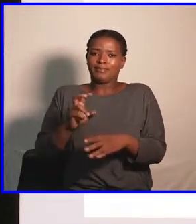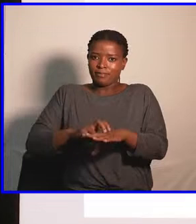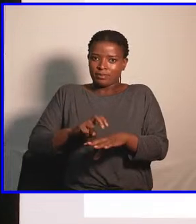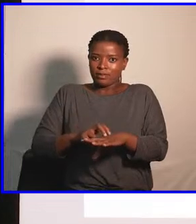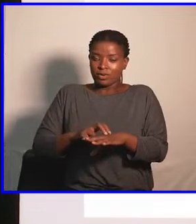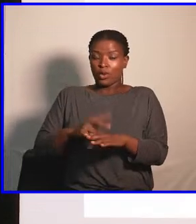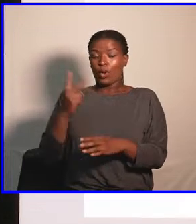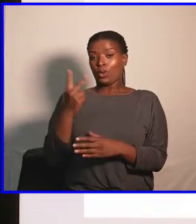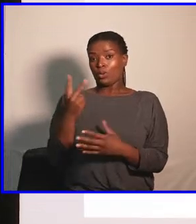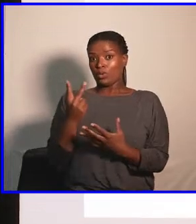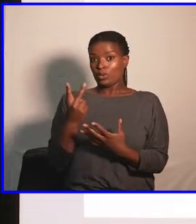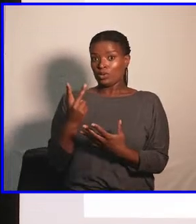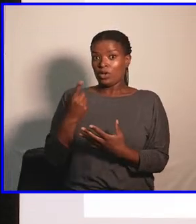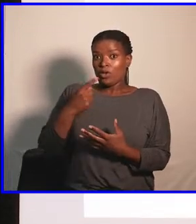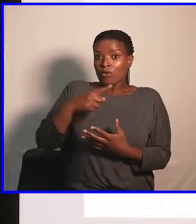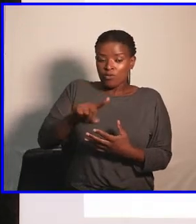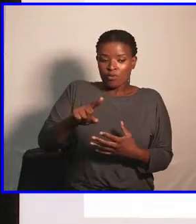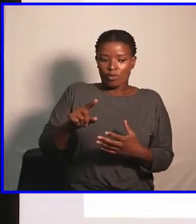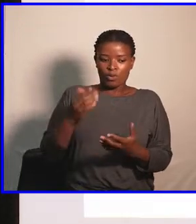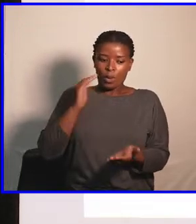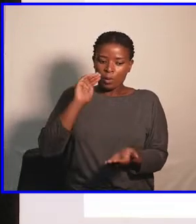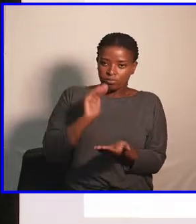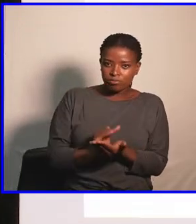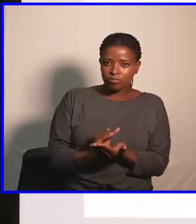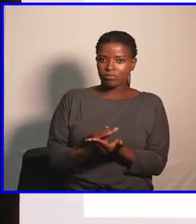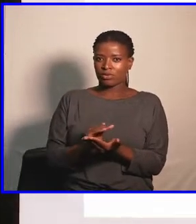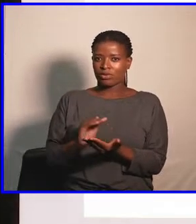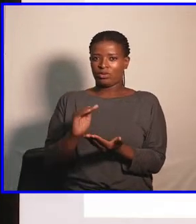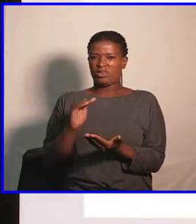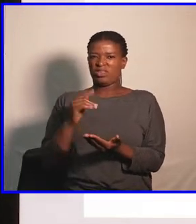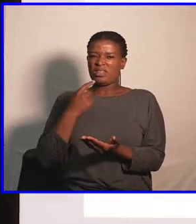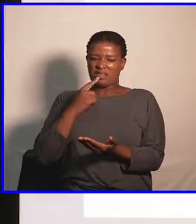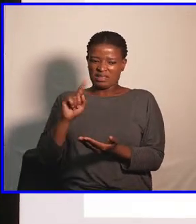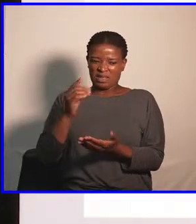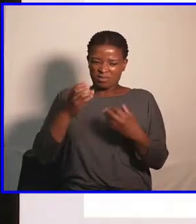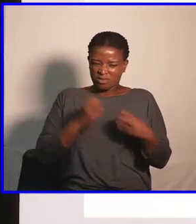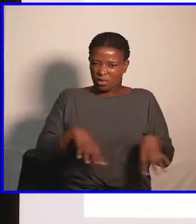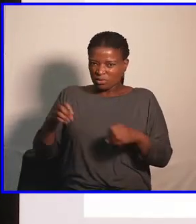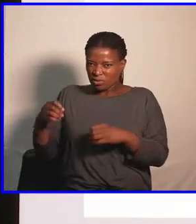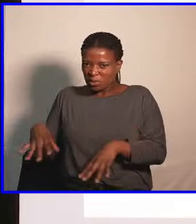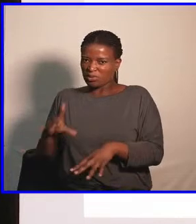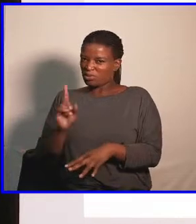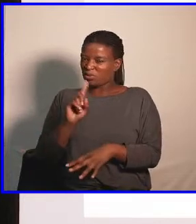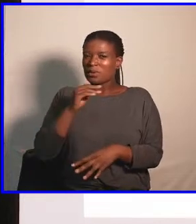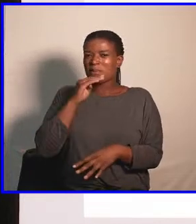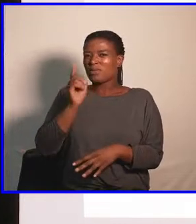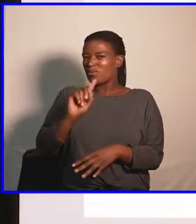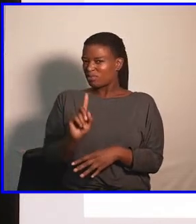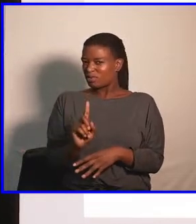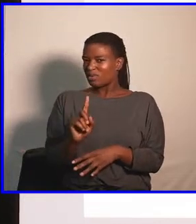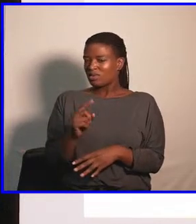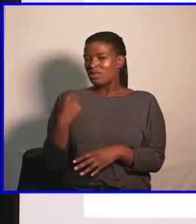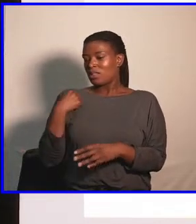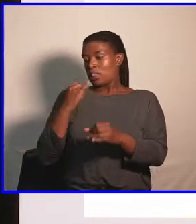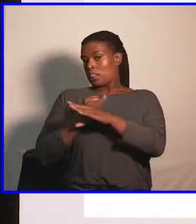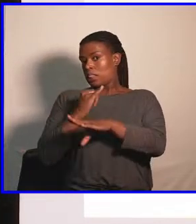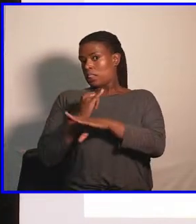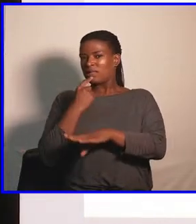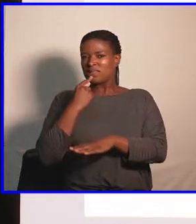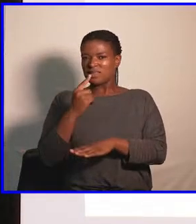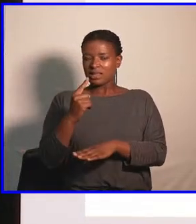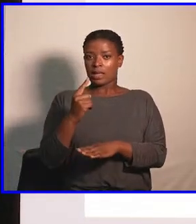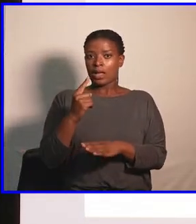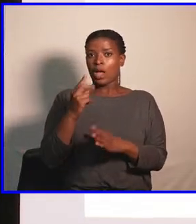and minimized the immeasurable loss. And I say immeasurable loss, I was saying earlier that the Nugent